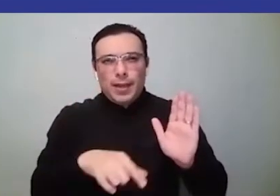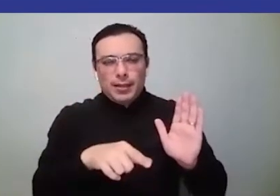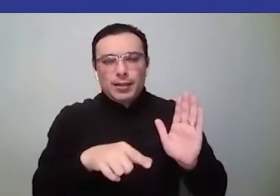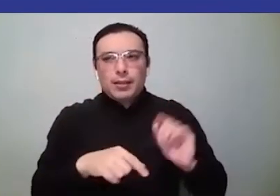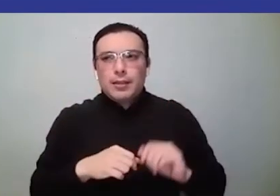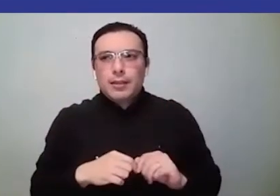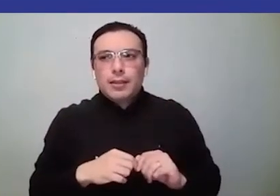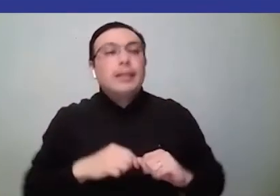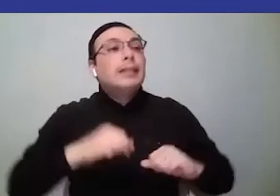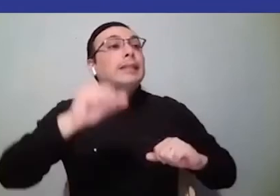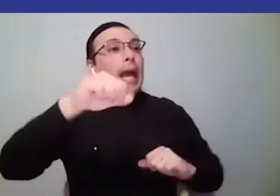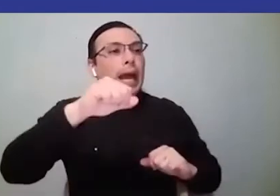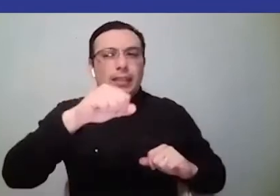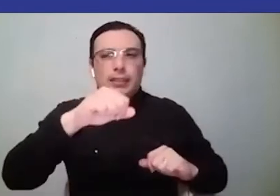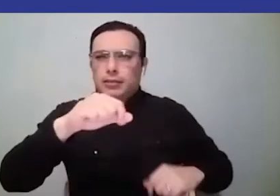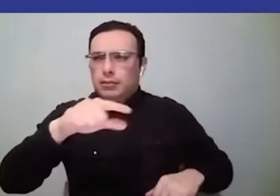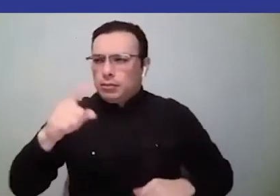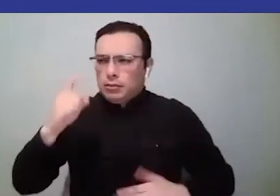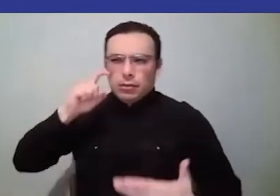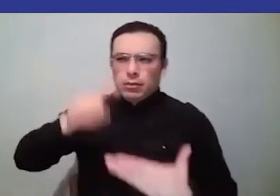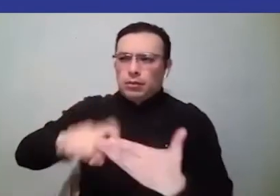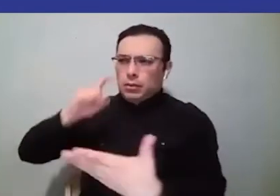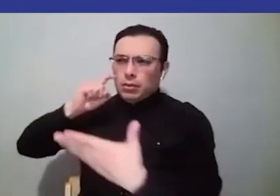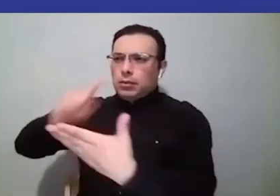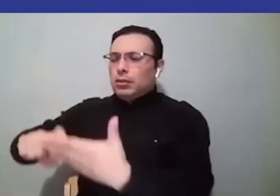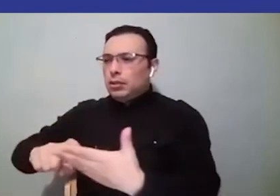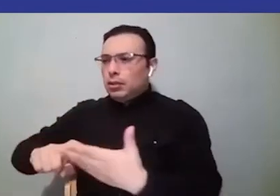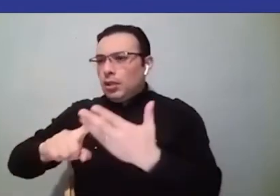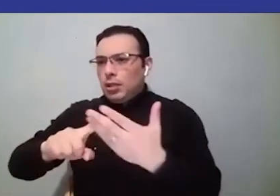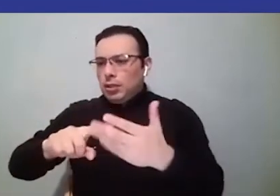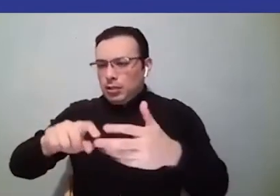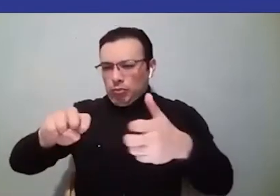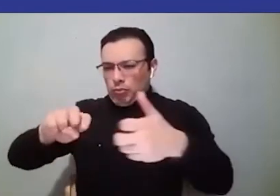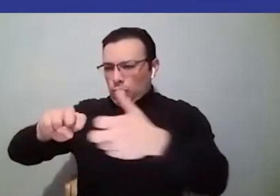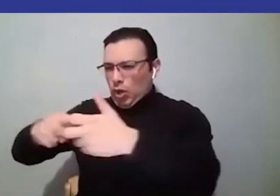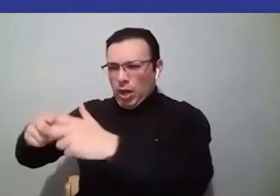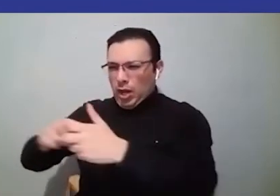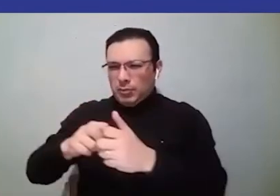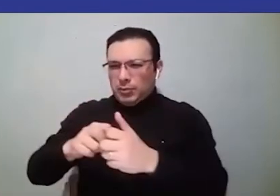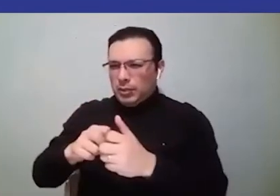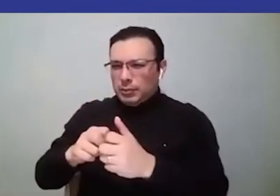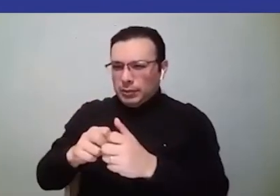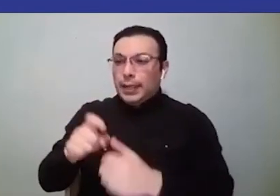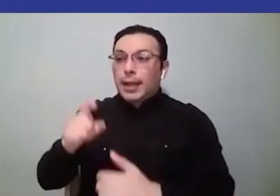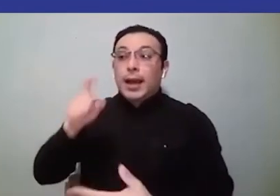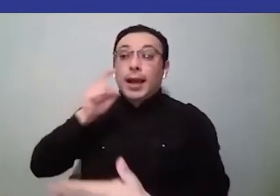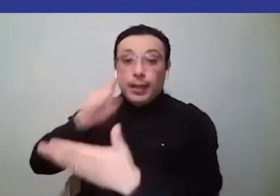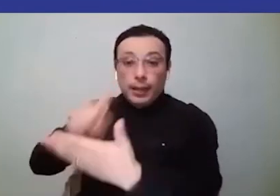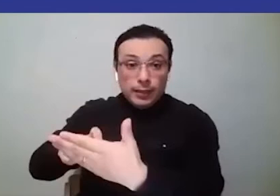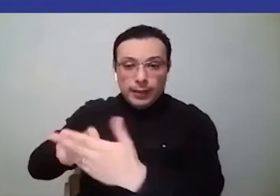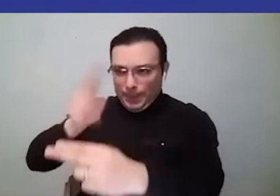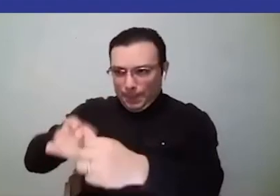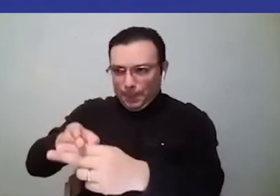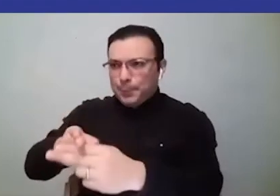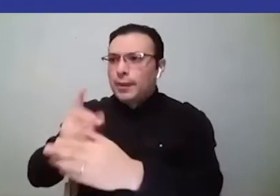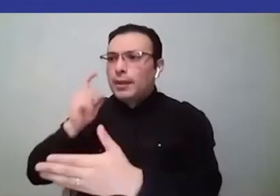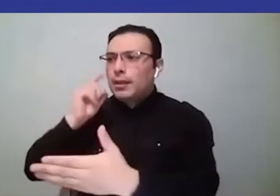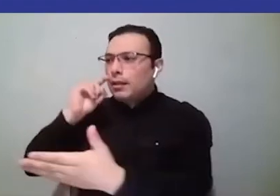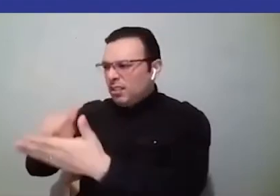and like, you know, the importance of naming them in order to kind of find different kinds of